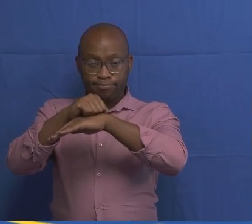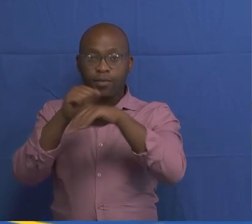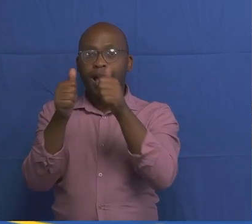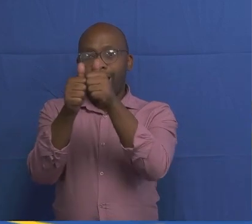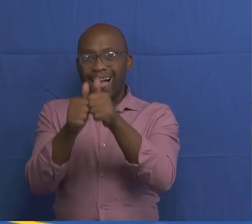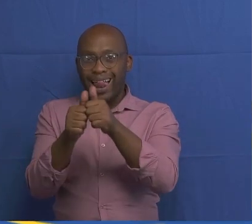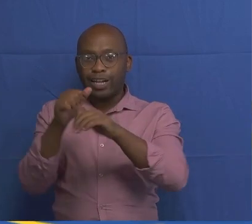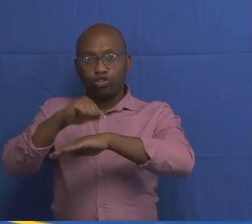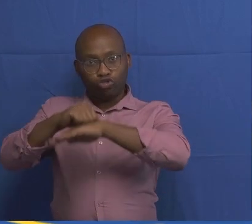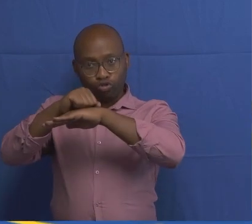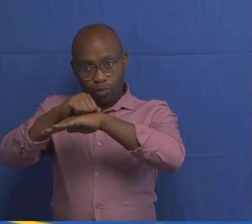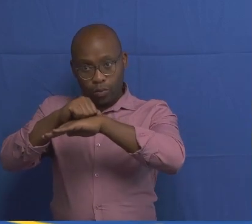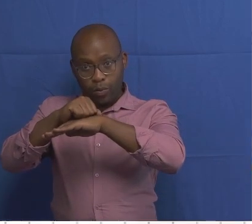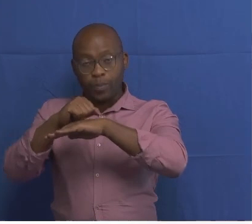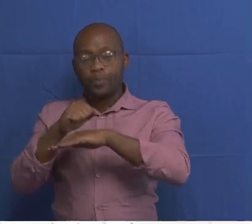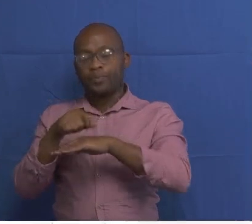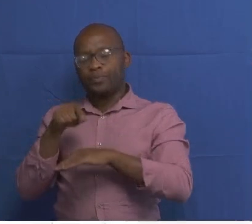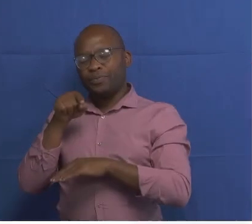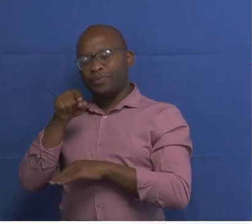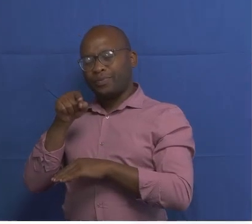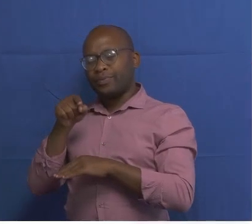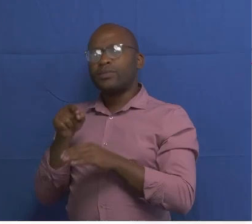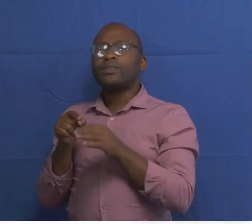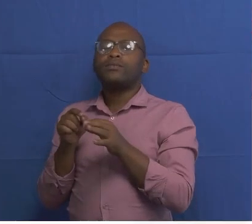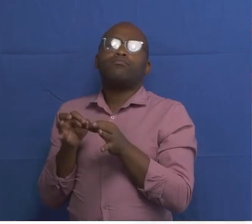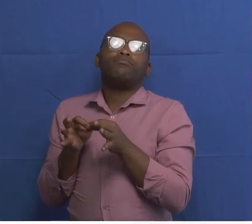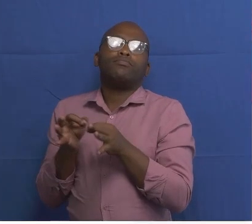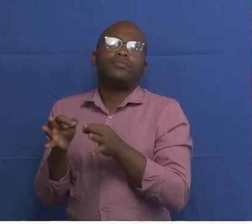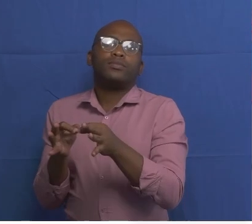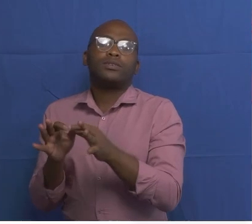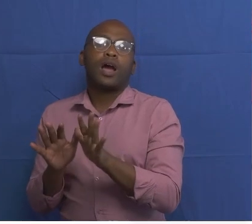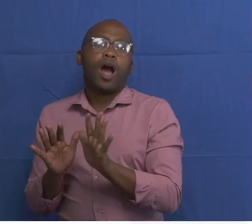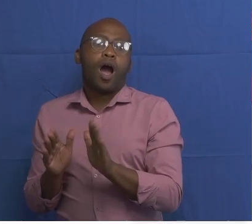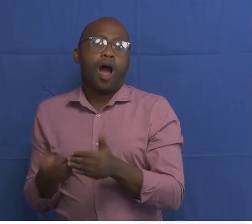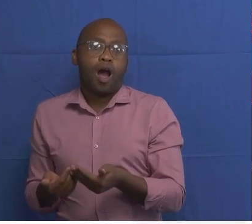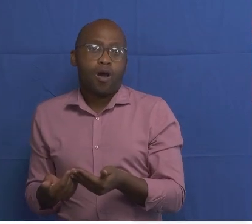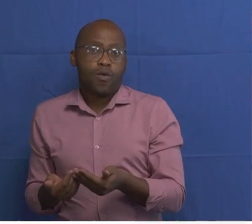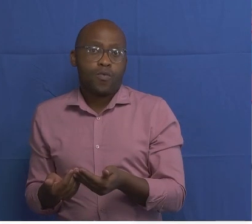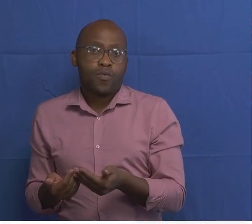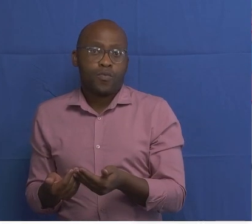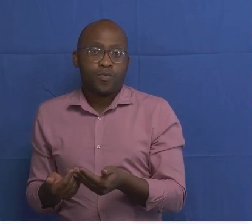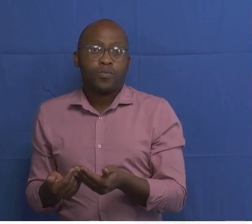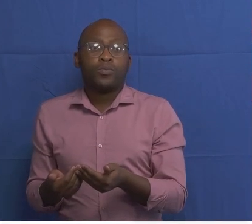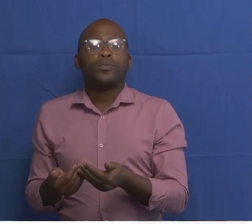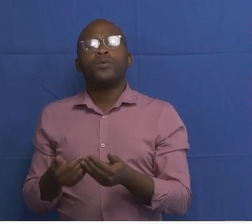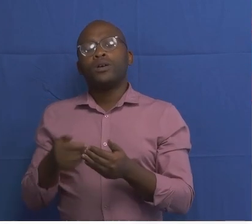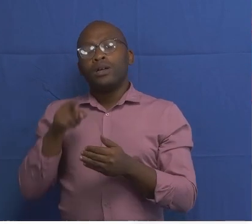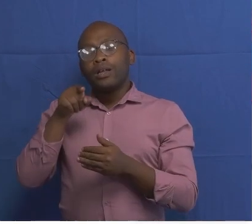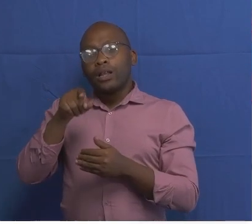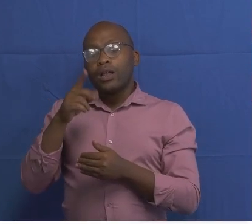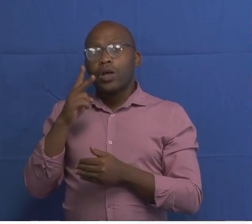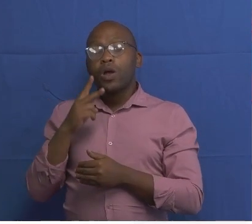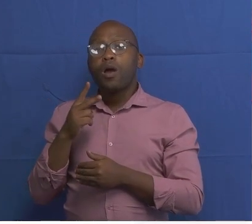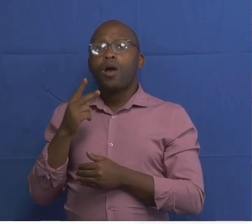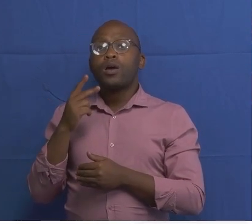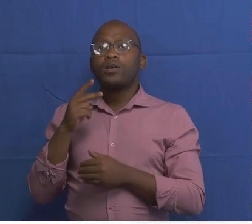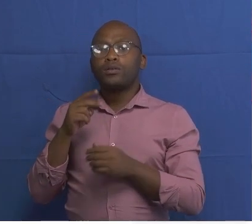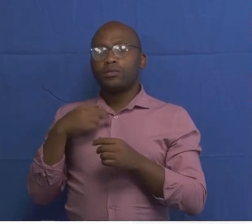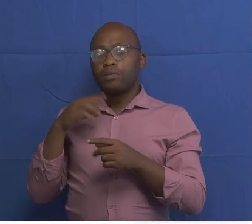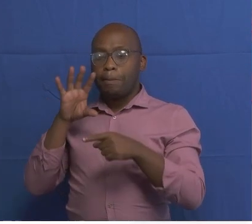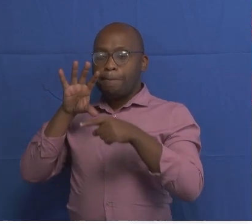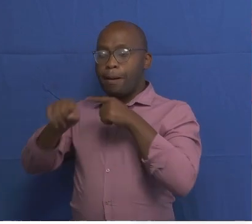allele? Now, a dominant allele is an allele that is expressed in the phenotype when it is found in